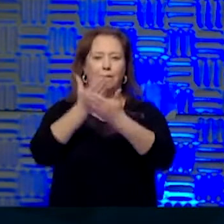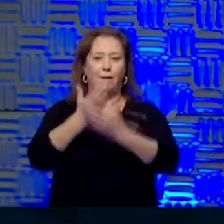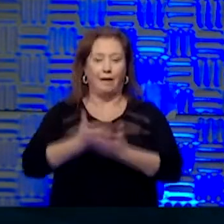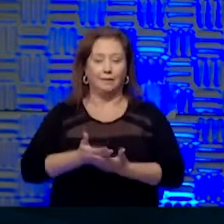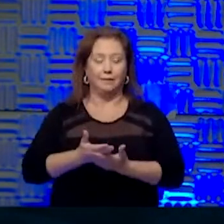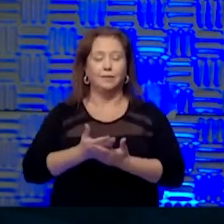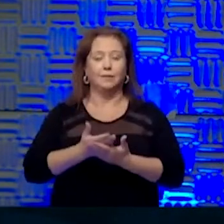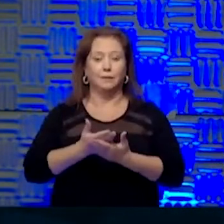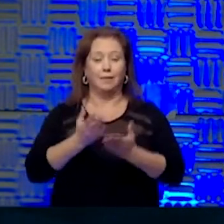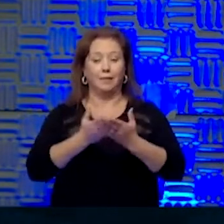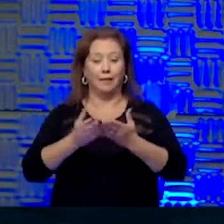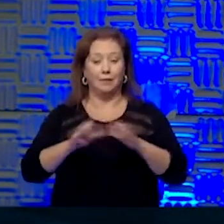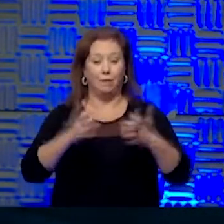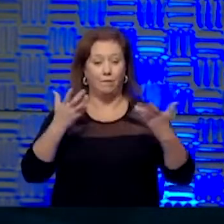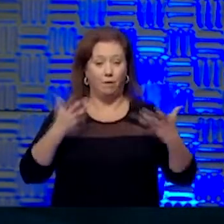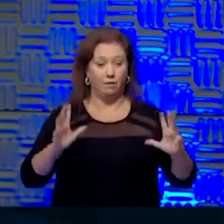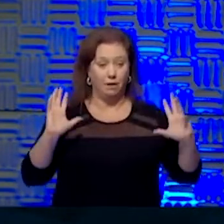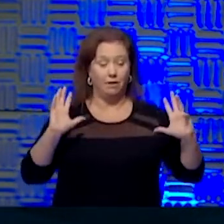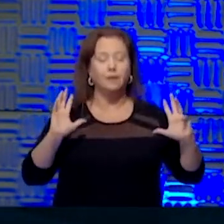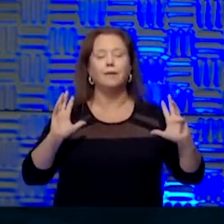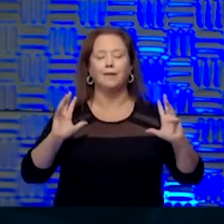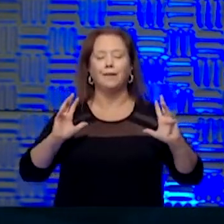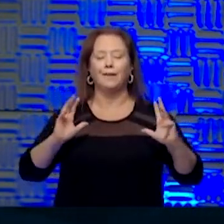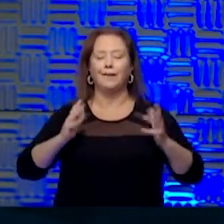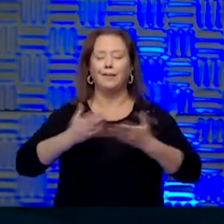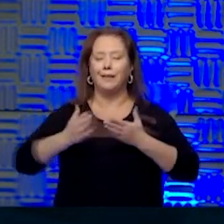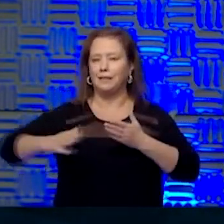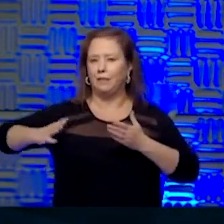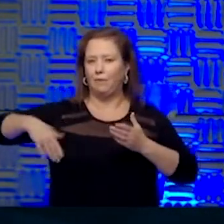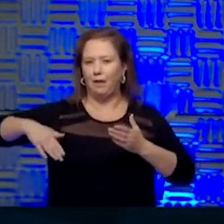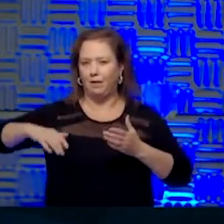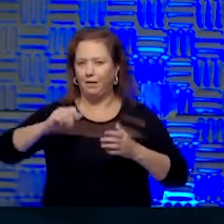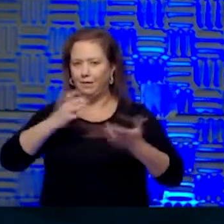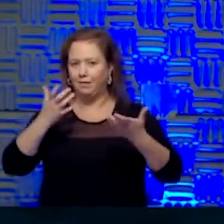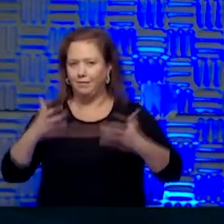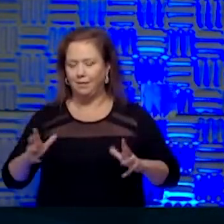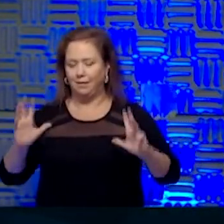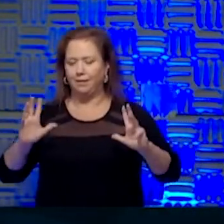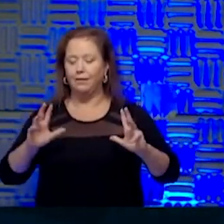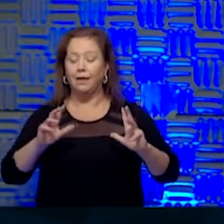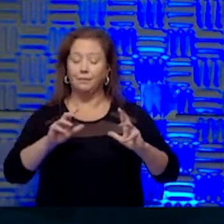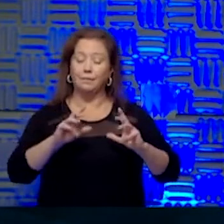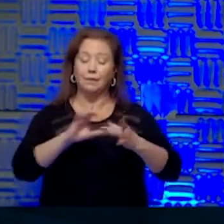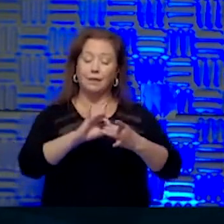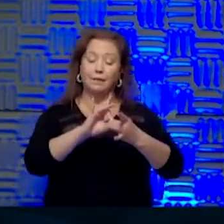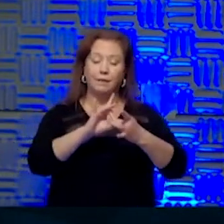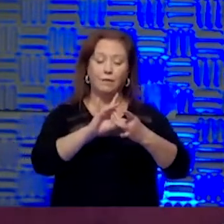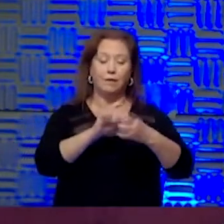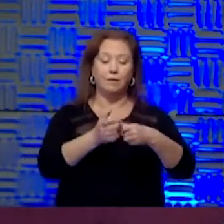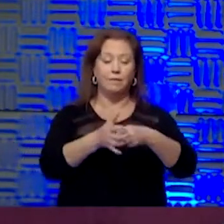do, and also dependent upon what the virus does and doesn't do.